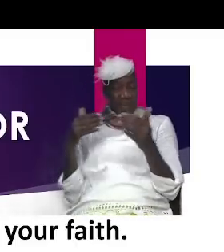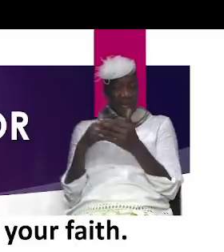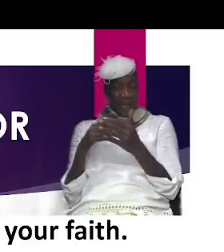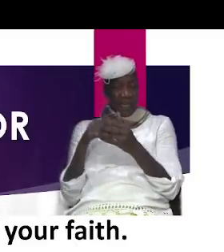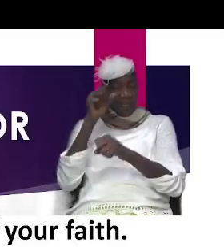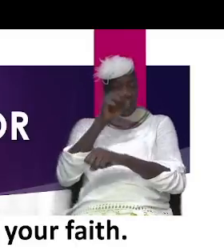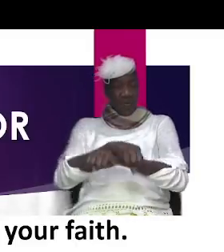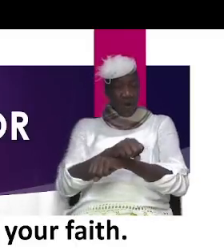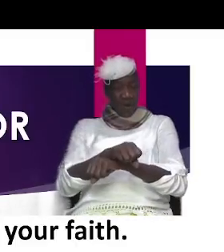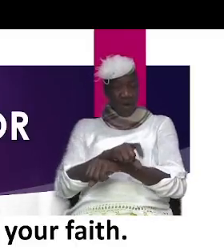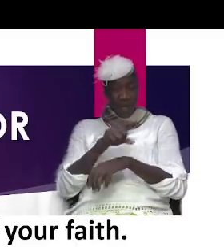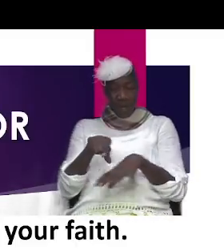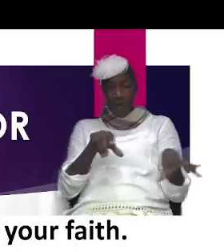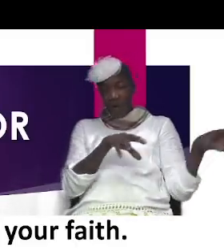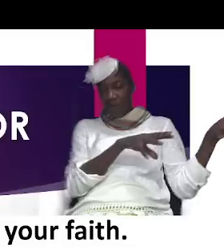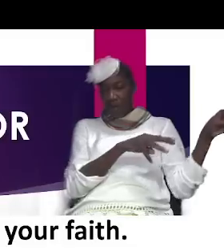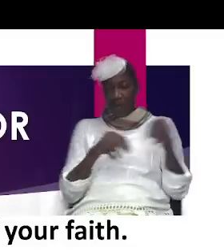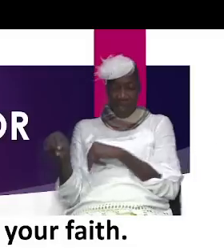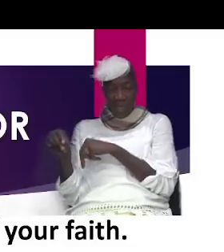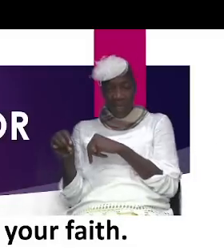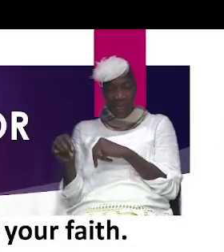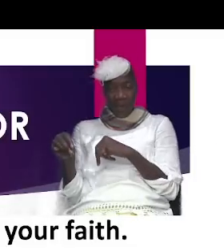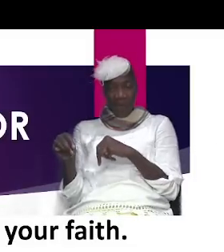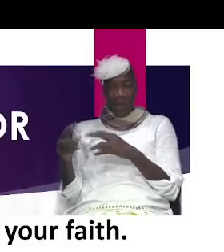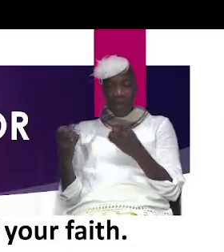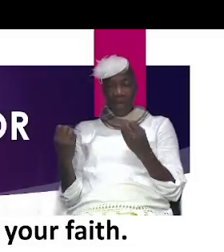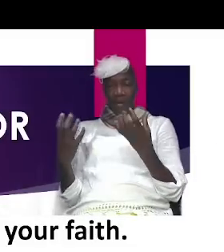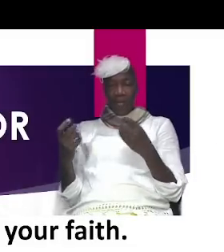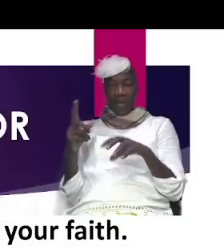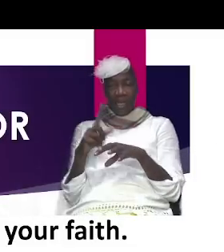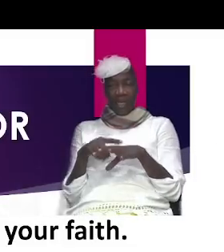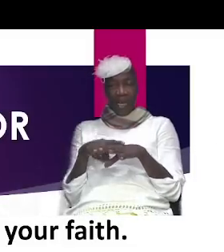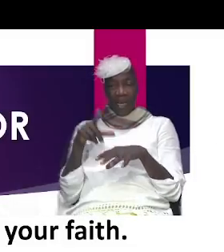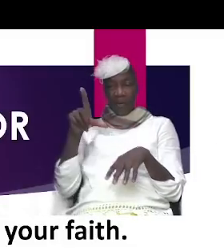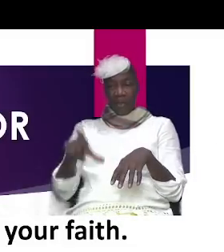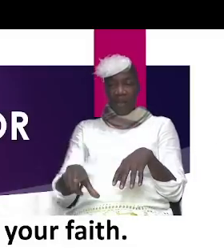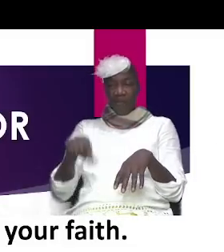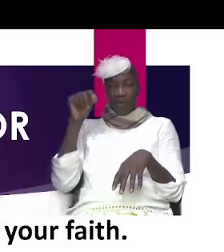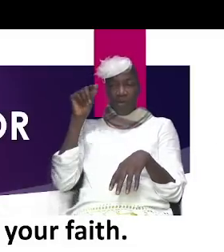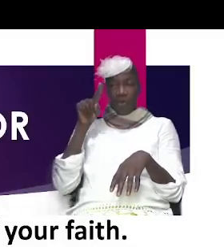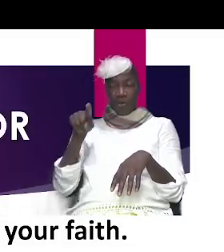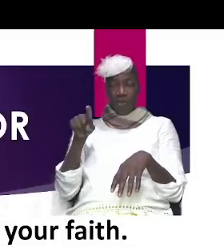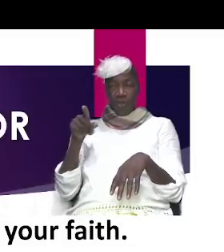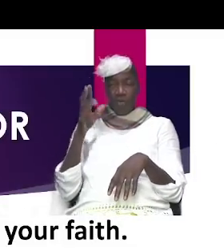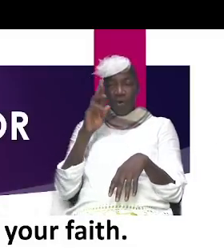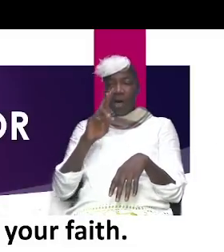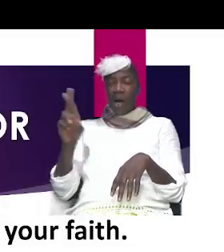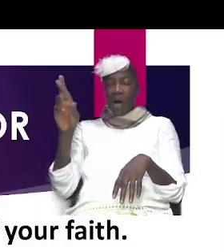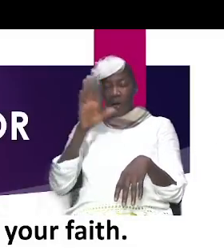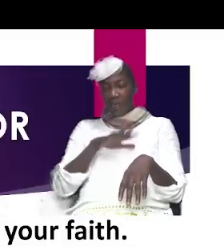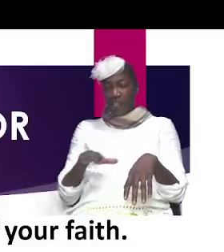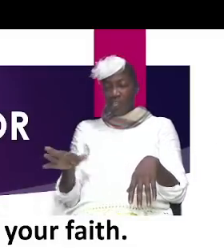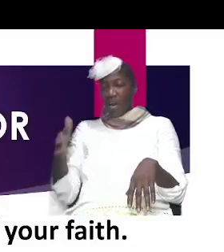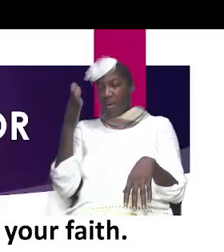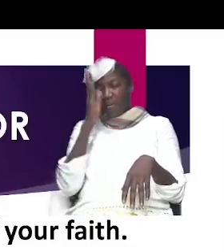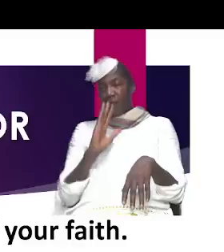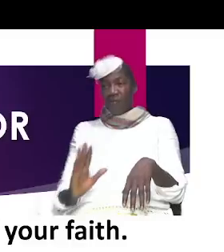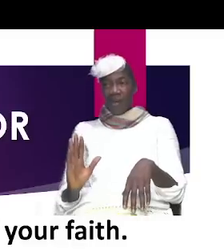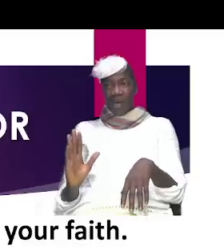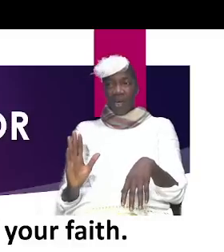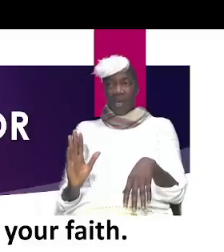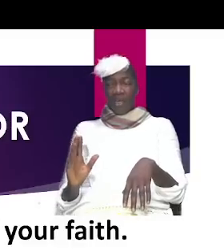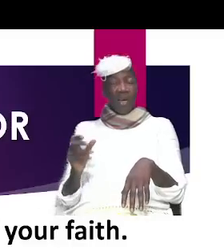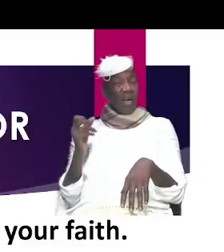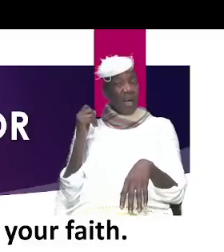many times this is happening just because of the fact that they have found out that you are a child of God.